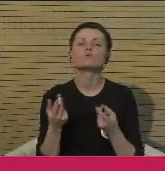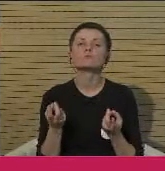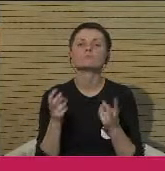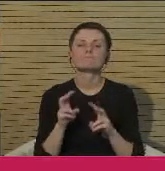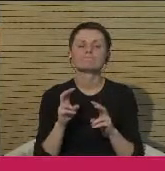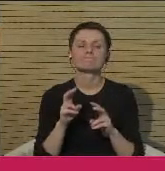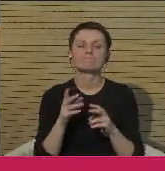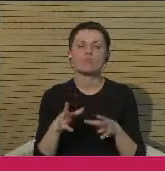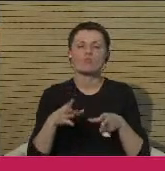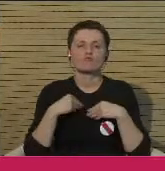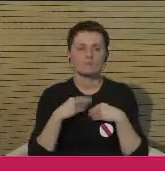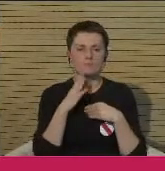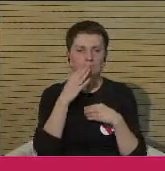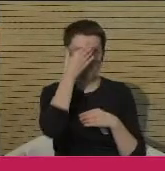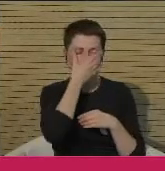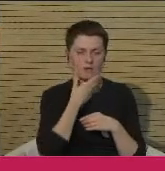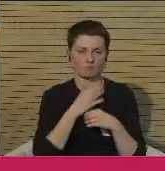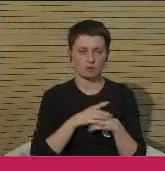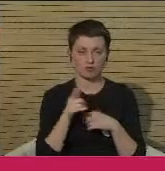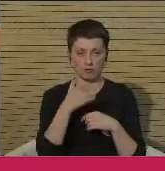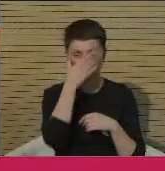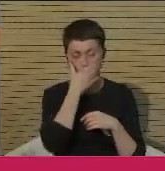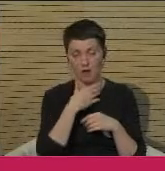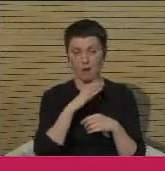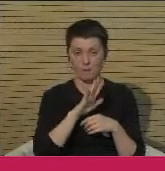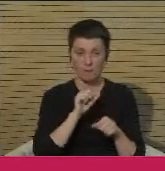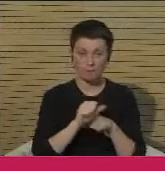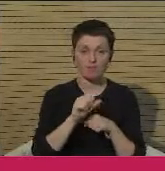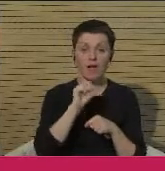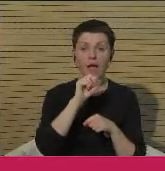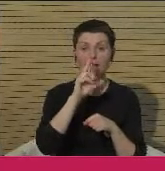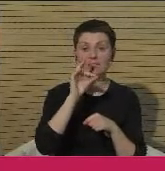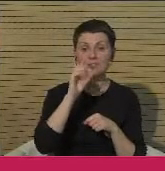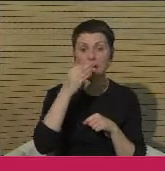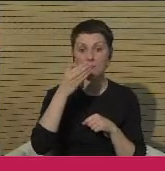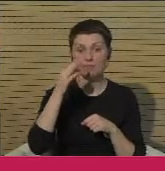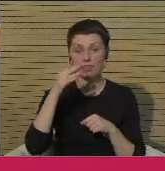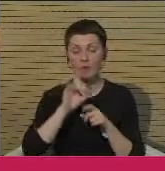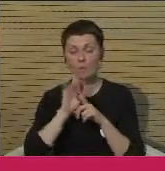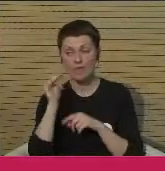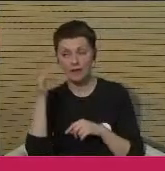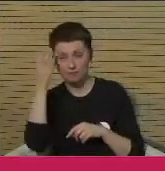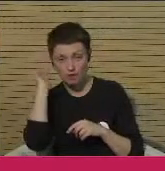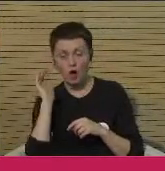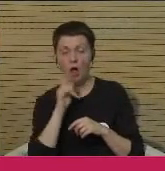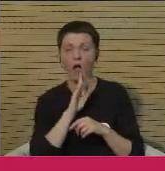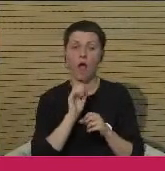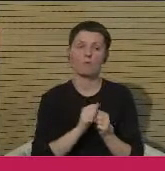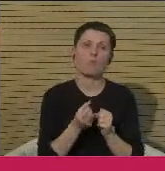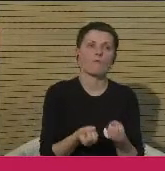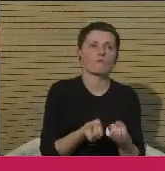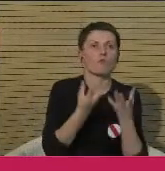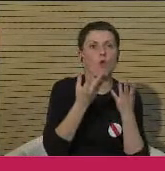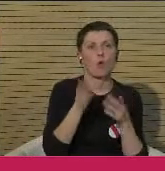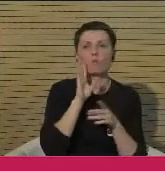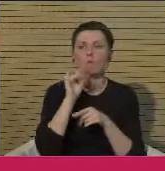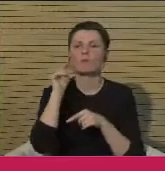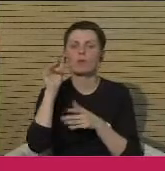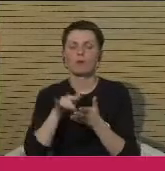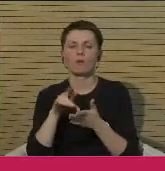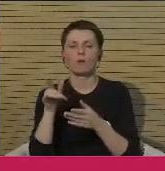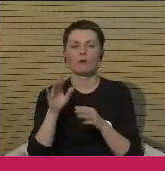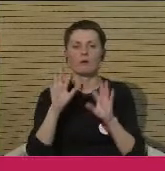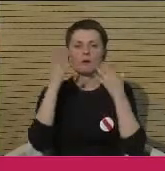Belarus, but they are not known as Belarusians. So whether this is going to be a velvet revolution like in the